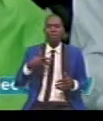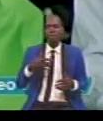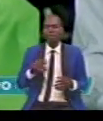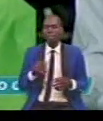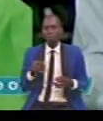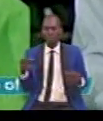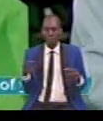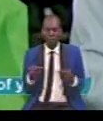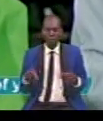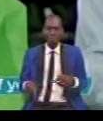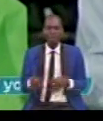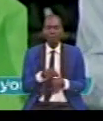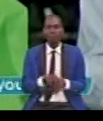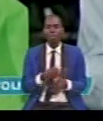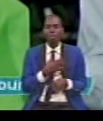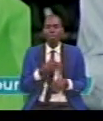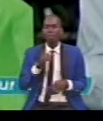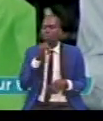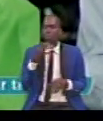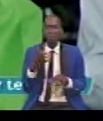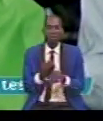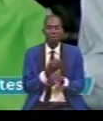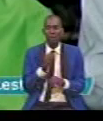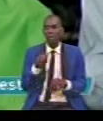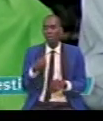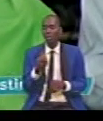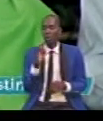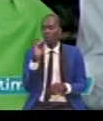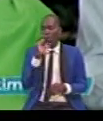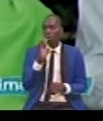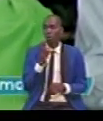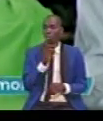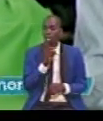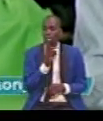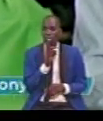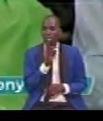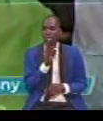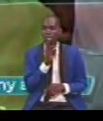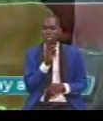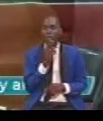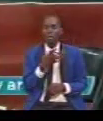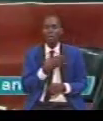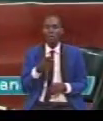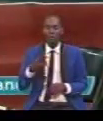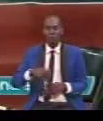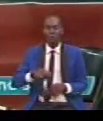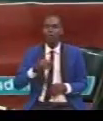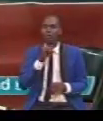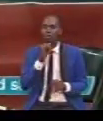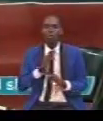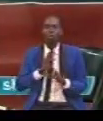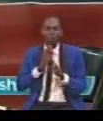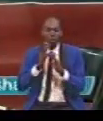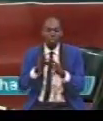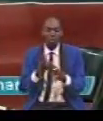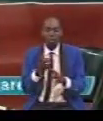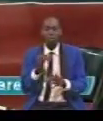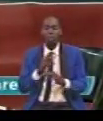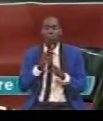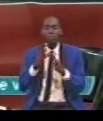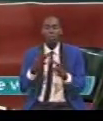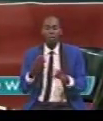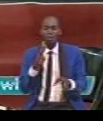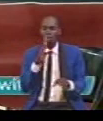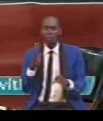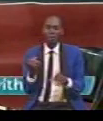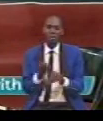stiff leg. And I'm not taking any water, but I'm not vomiting. So my vomit has